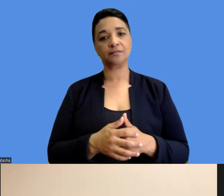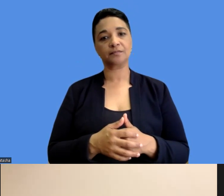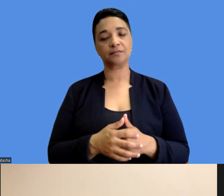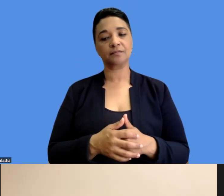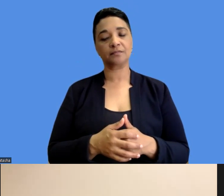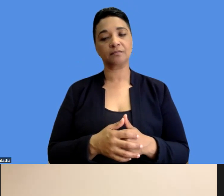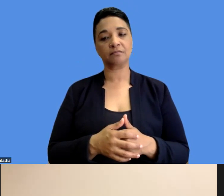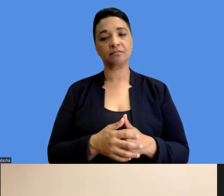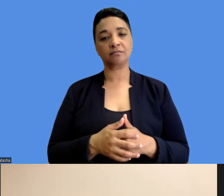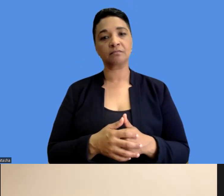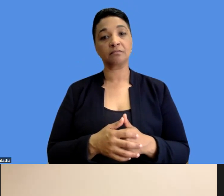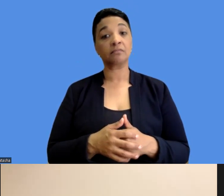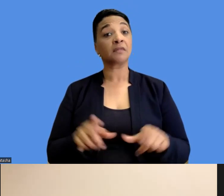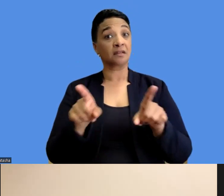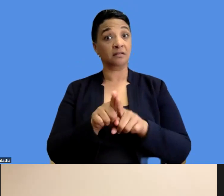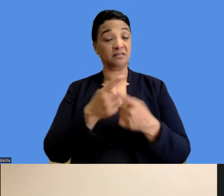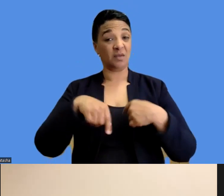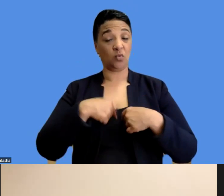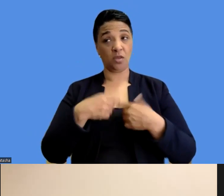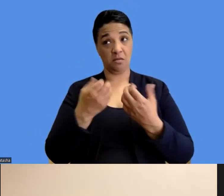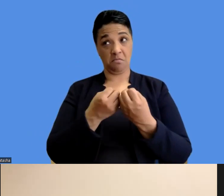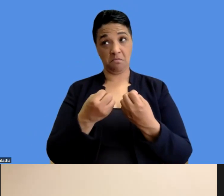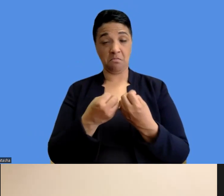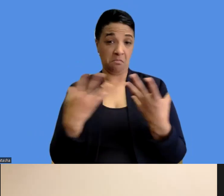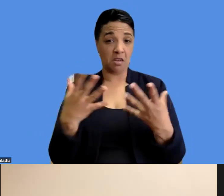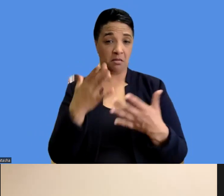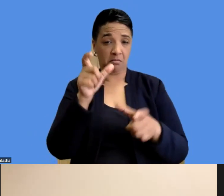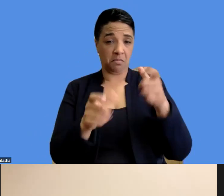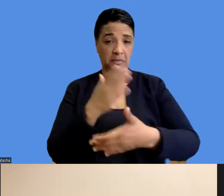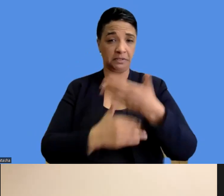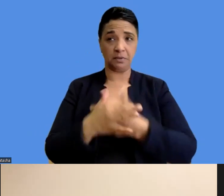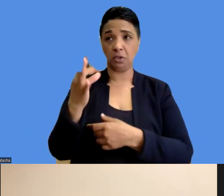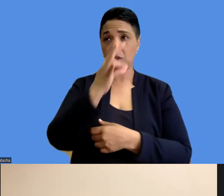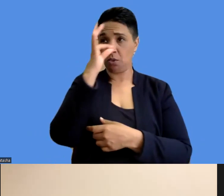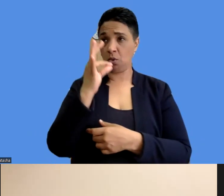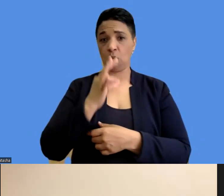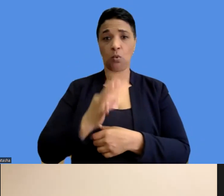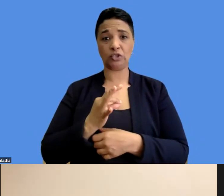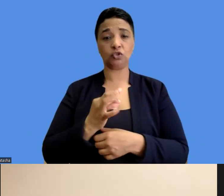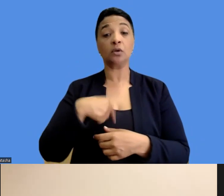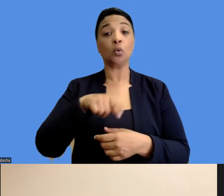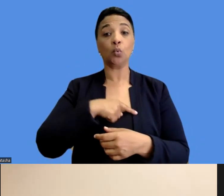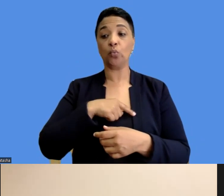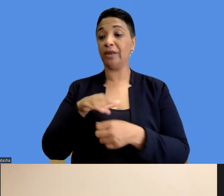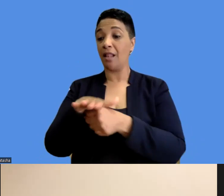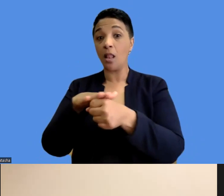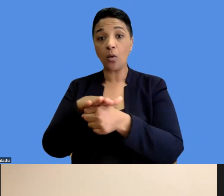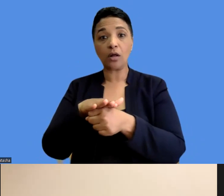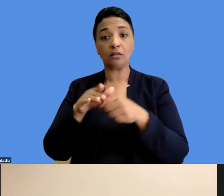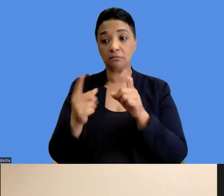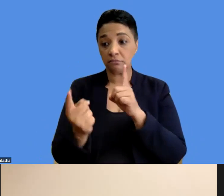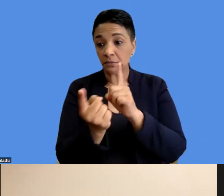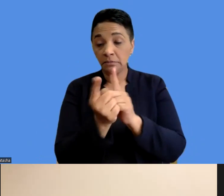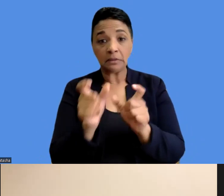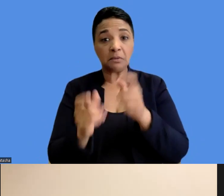the question that we face many times as persons with disability, from persons with disabilities, when we go to the field, they